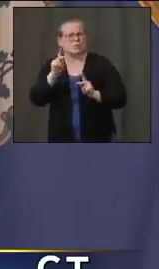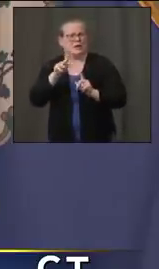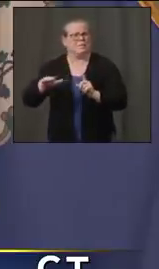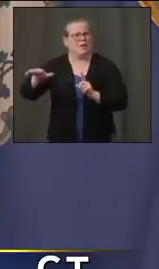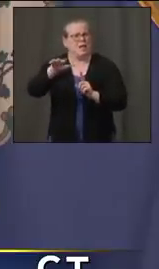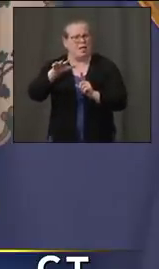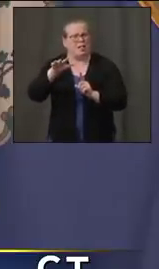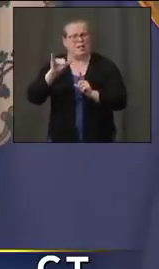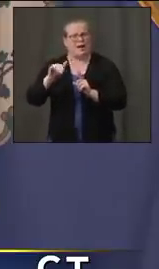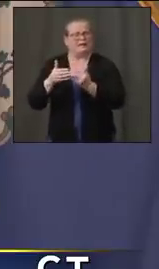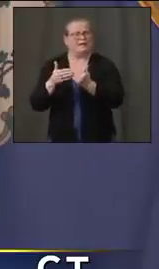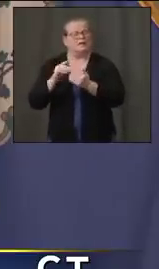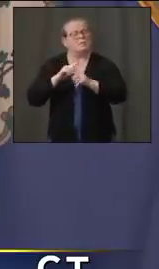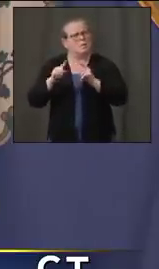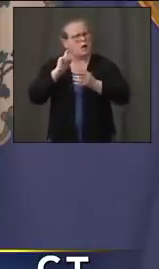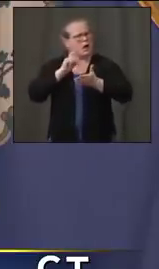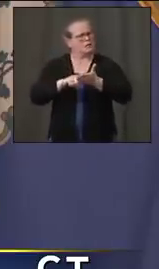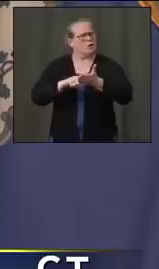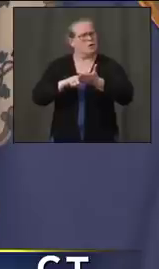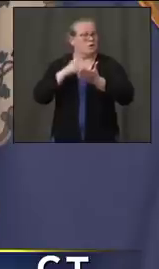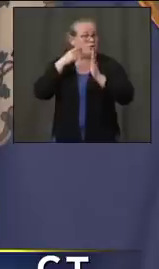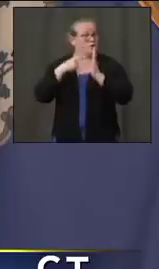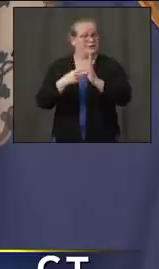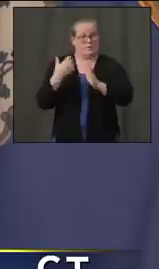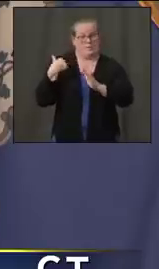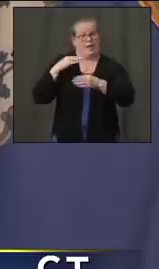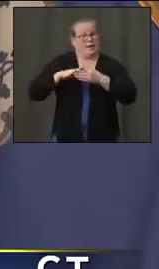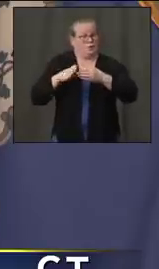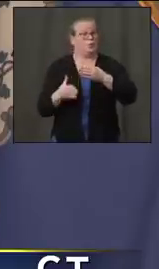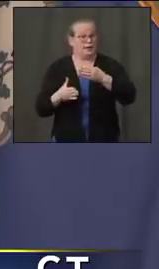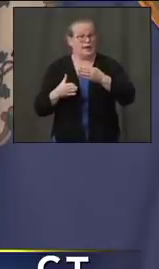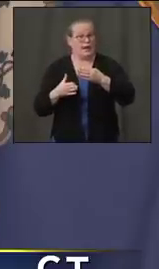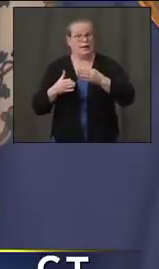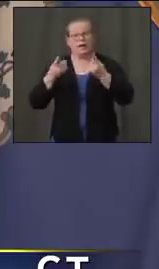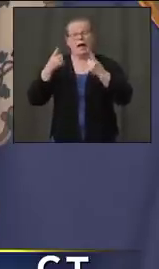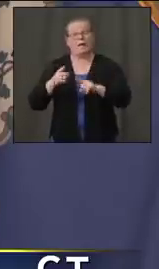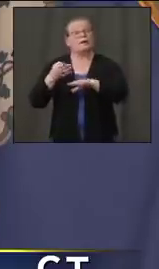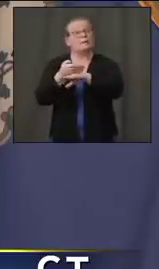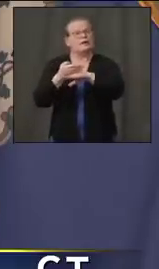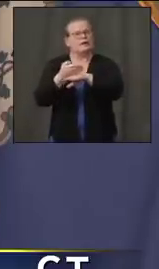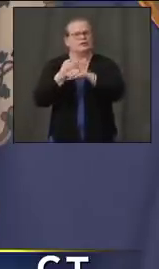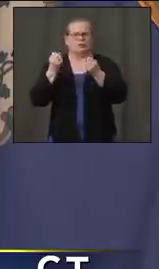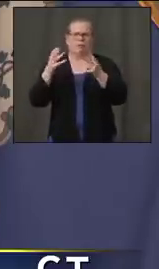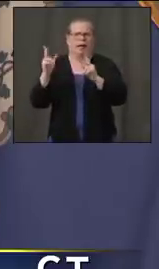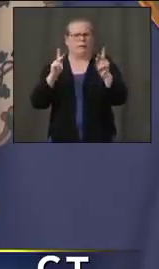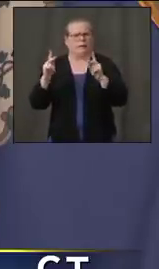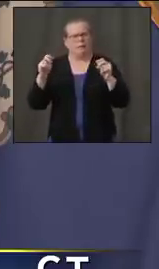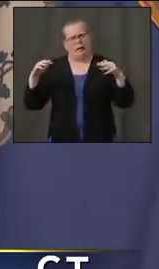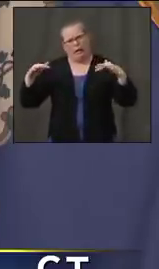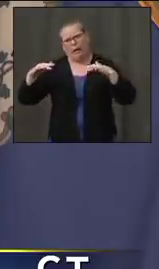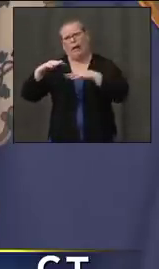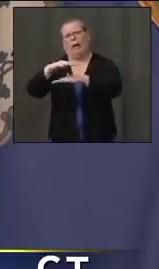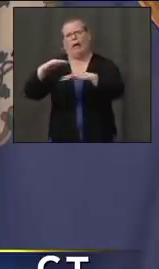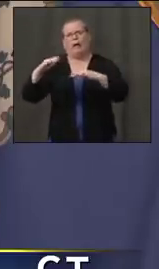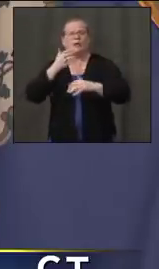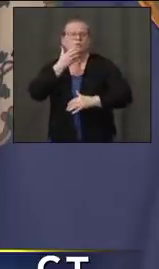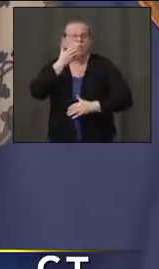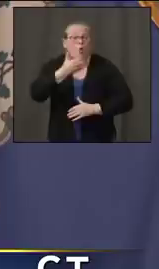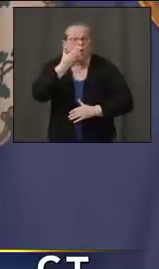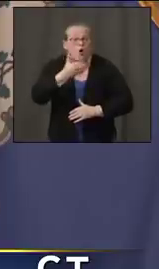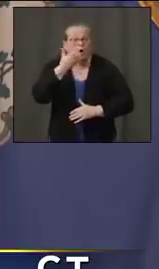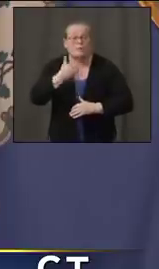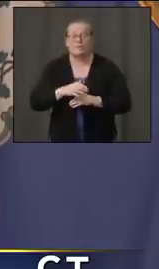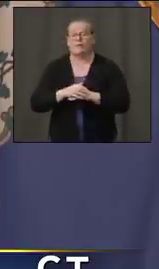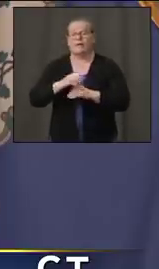as well. I noticed this past weekend that our beaches were packed. It was very warm. Katie Dykes,